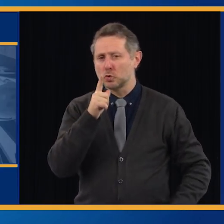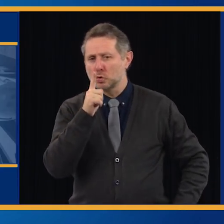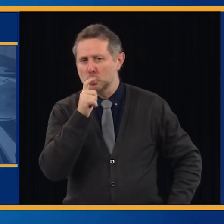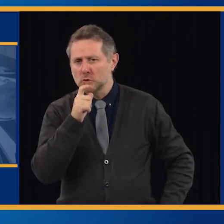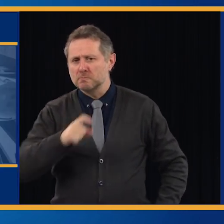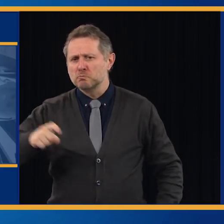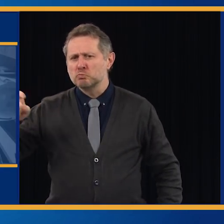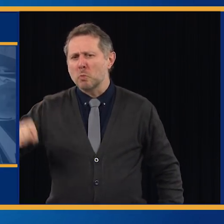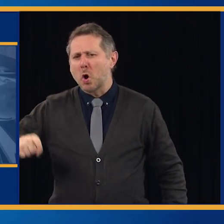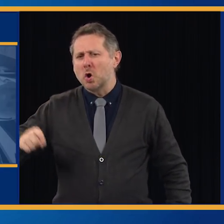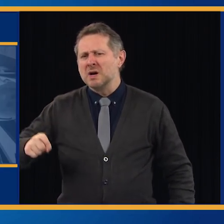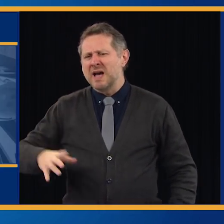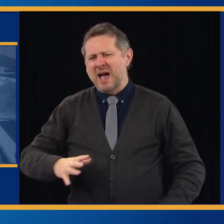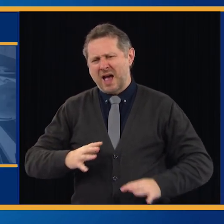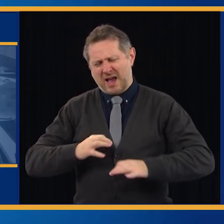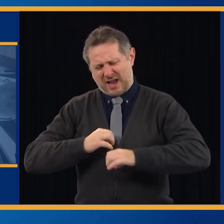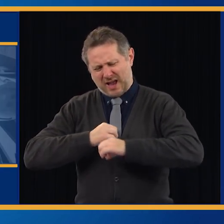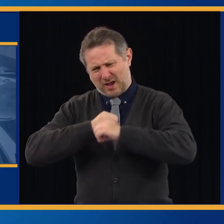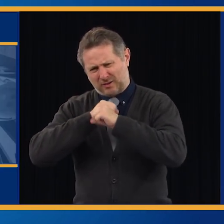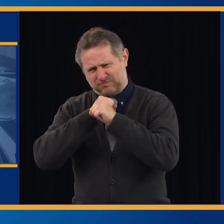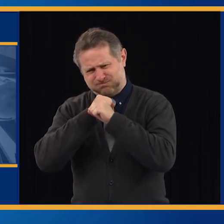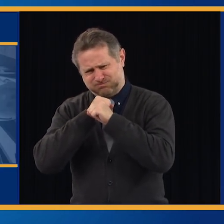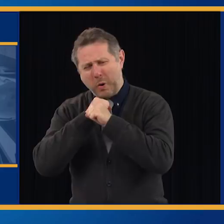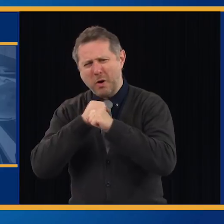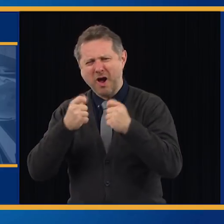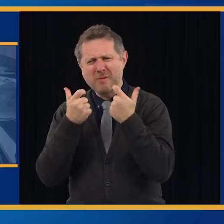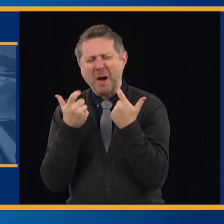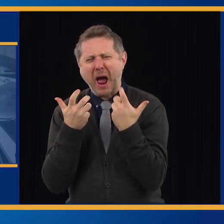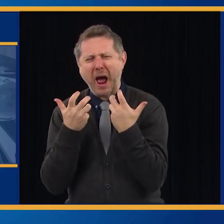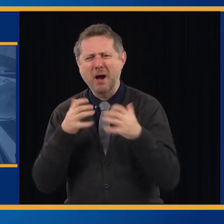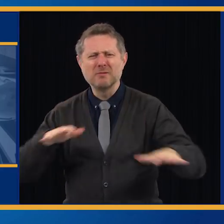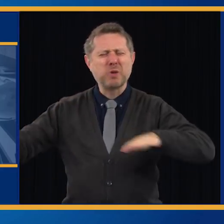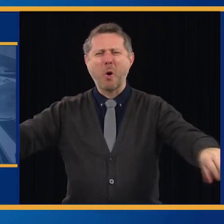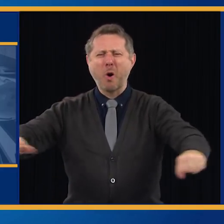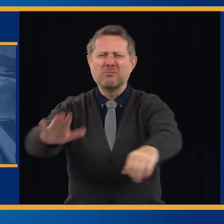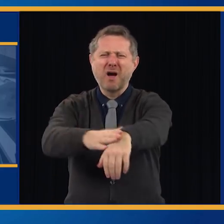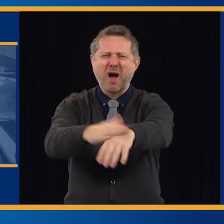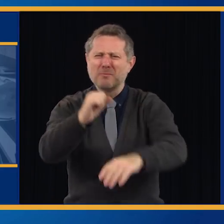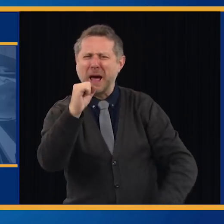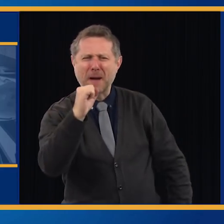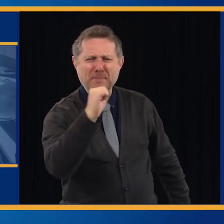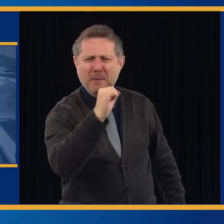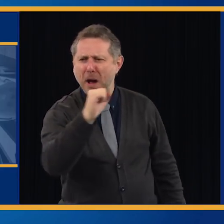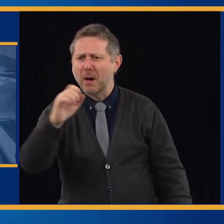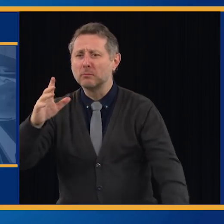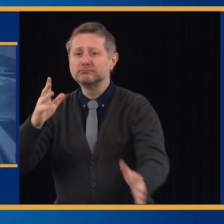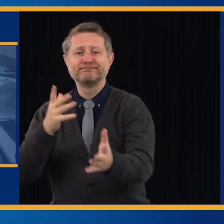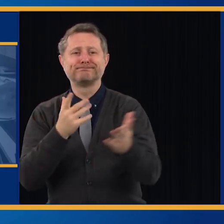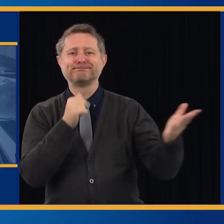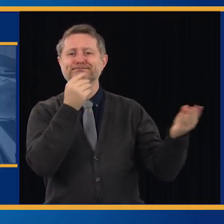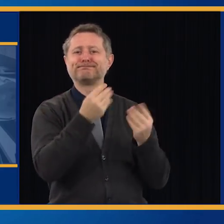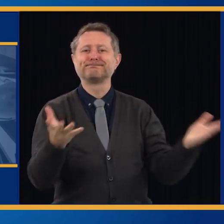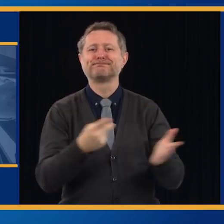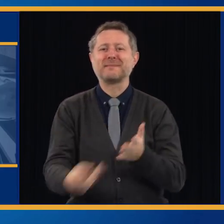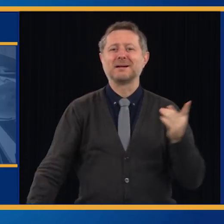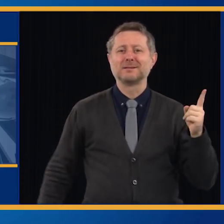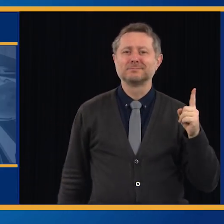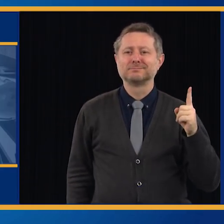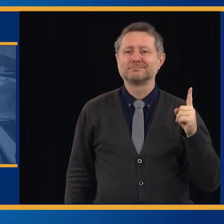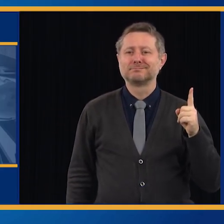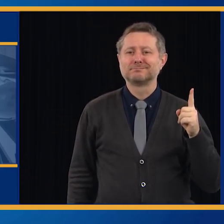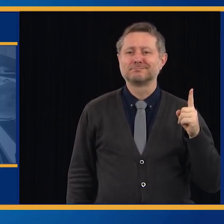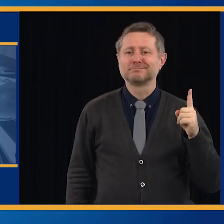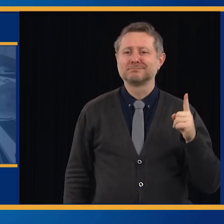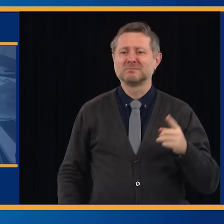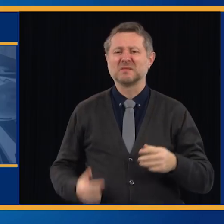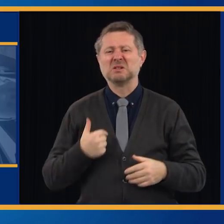bugle and didn't? Because I would bank that this happens again, and is the